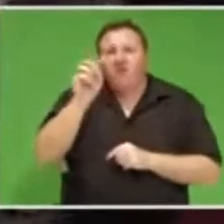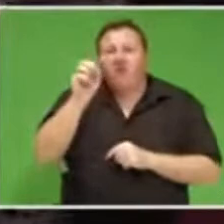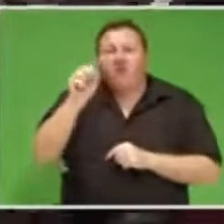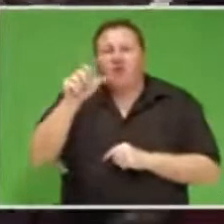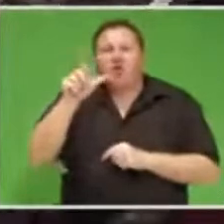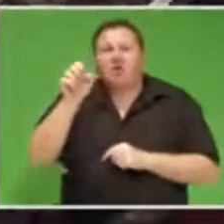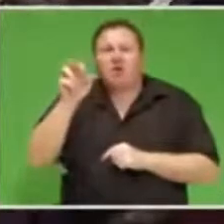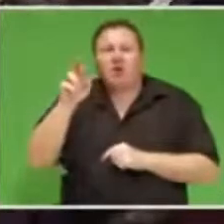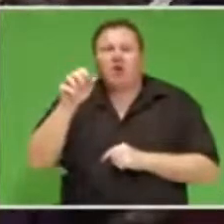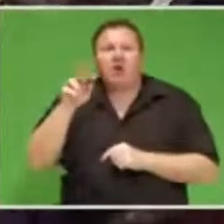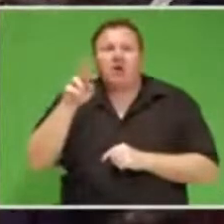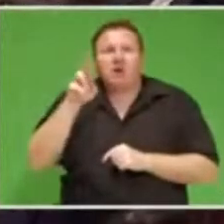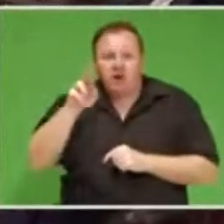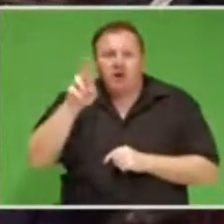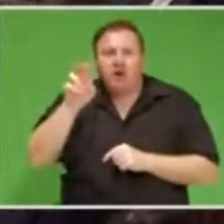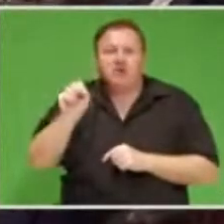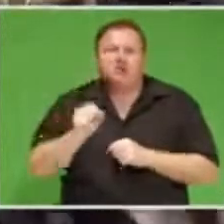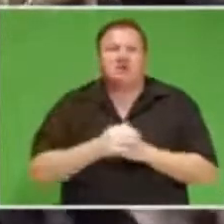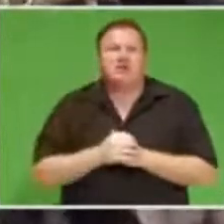Now, for many